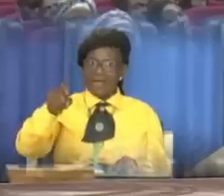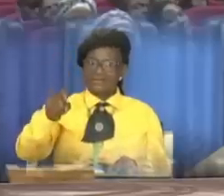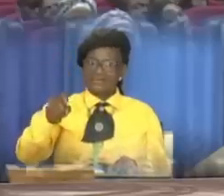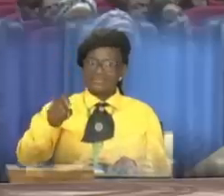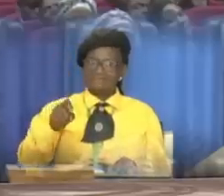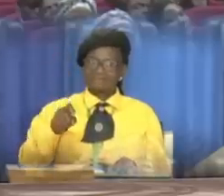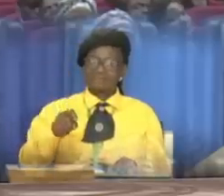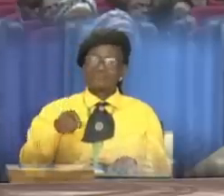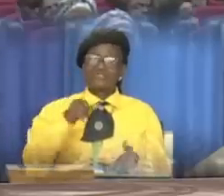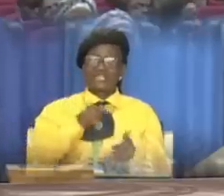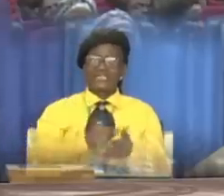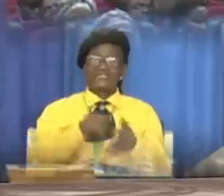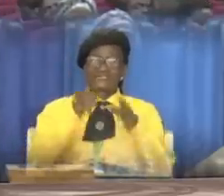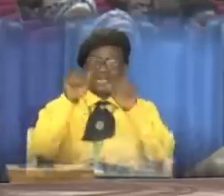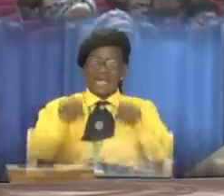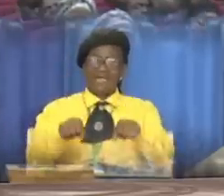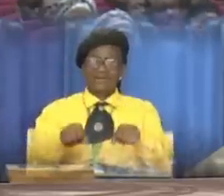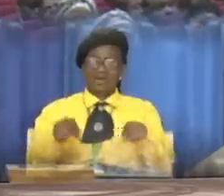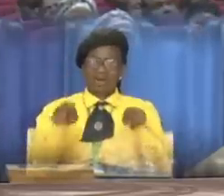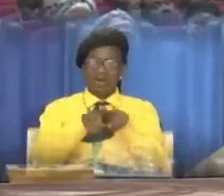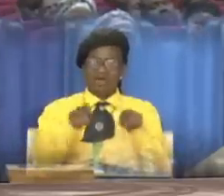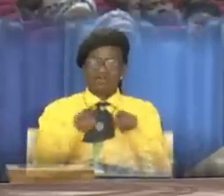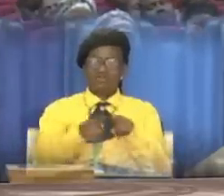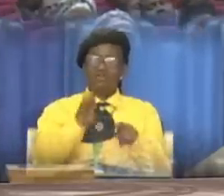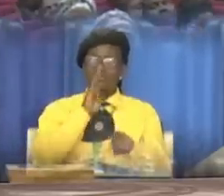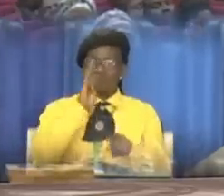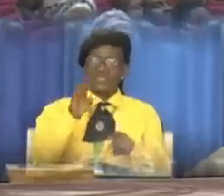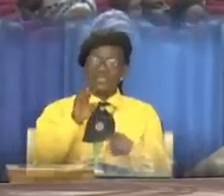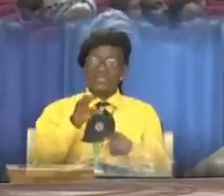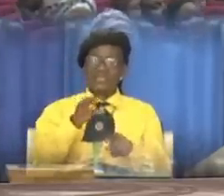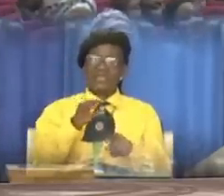It can also be an advice.